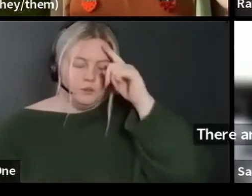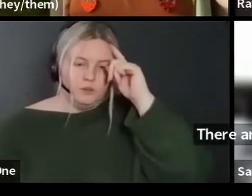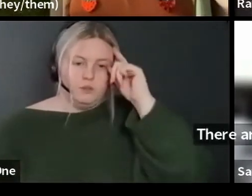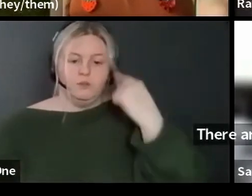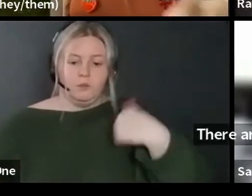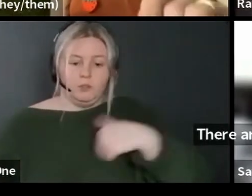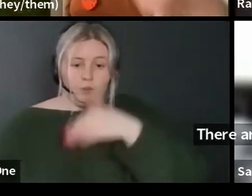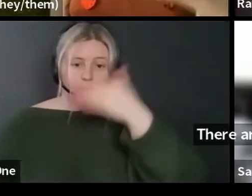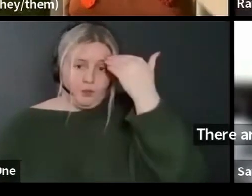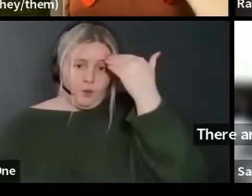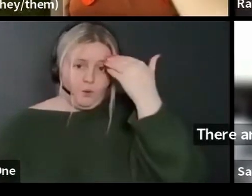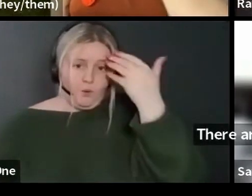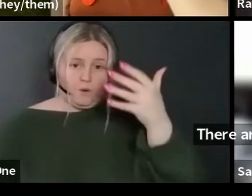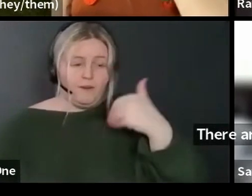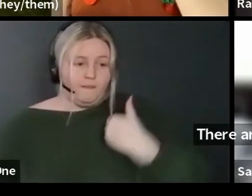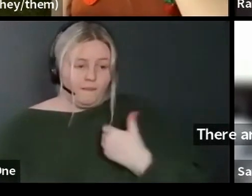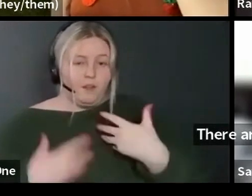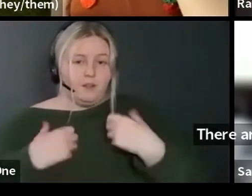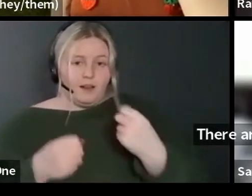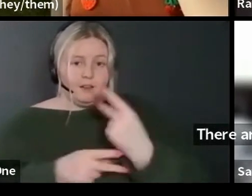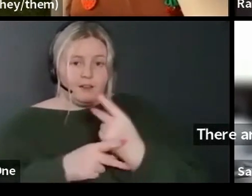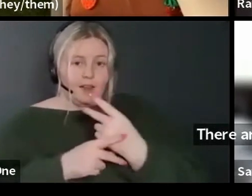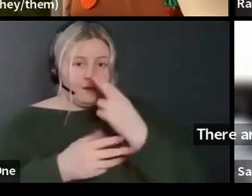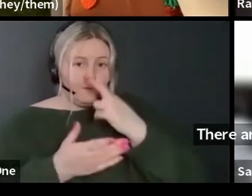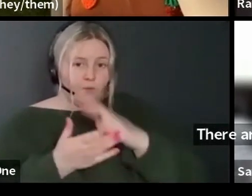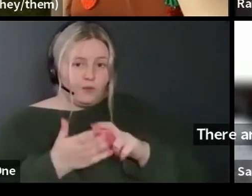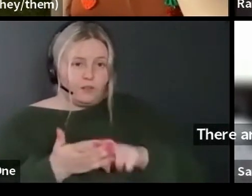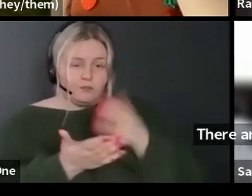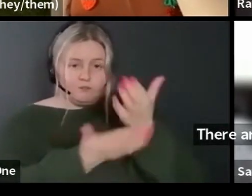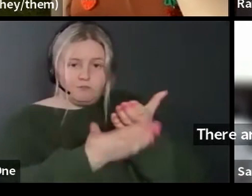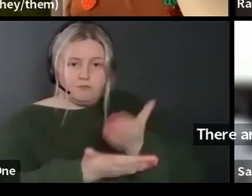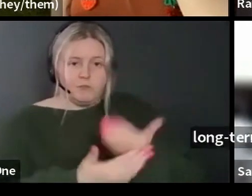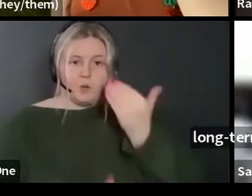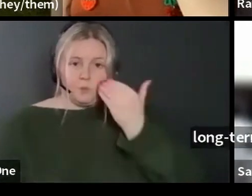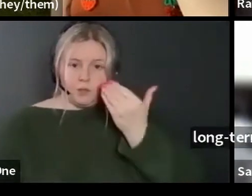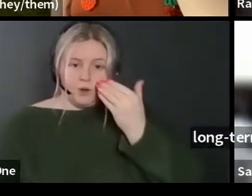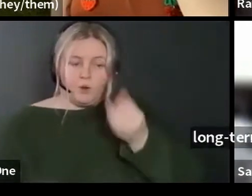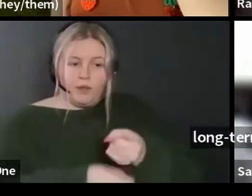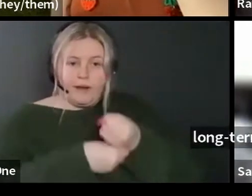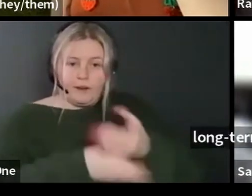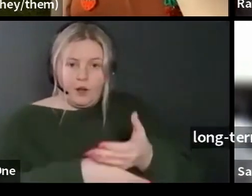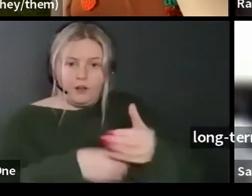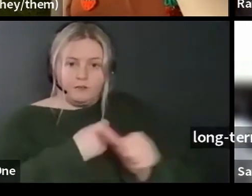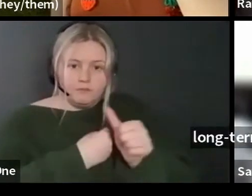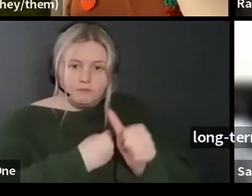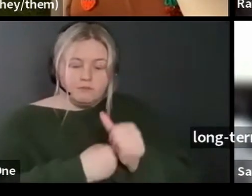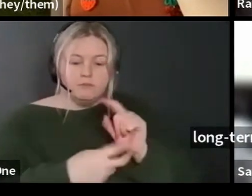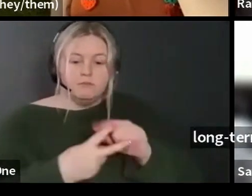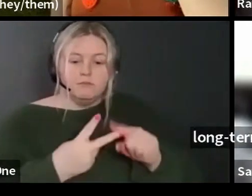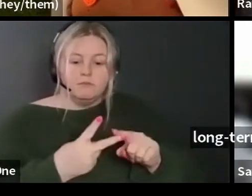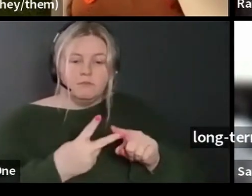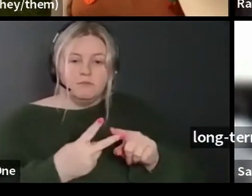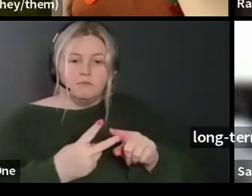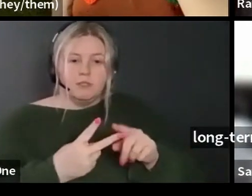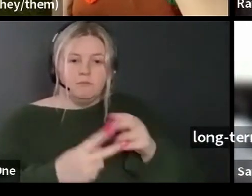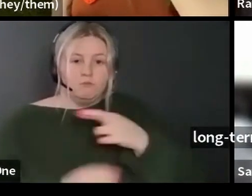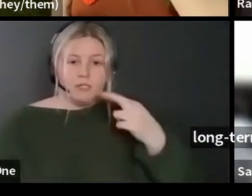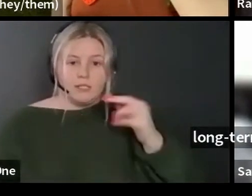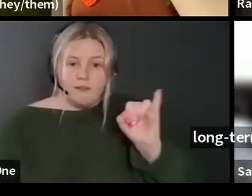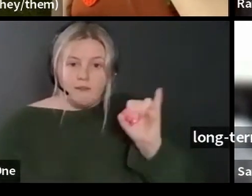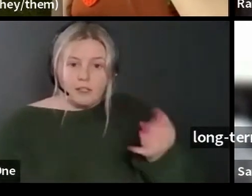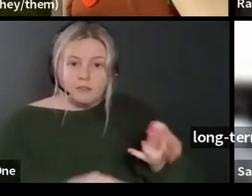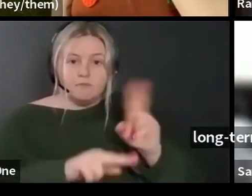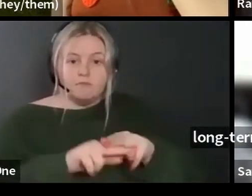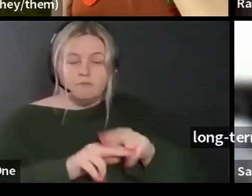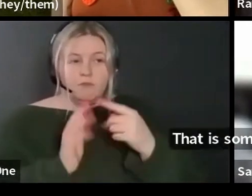know from actual healthcare research. We know that that causes direct harm. It increases your risk of infections, such as